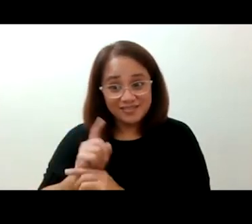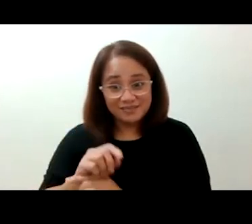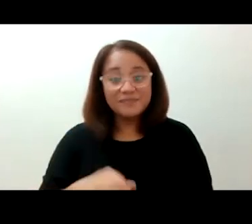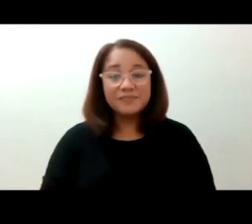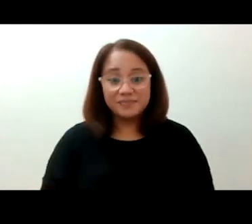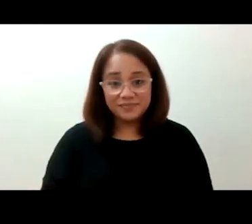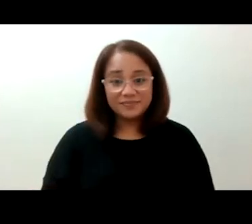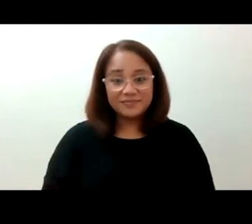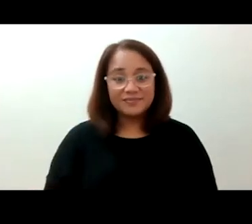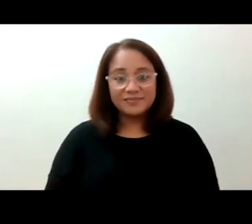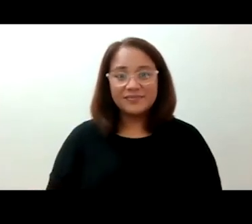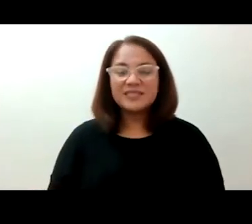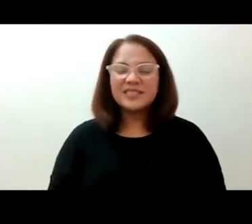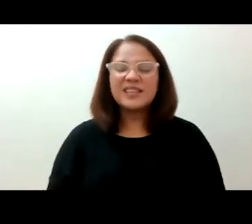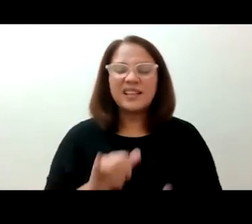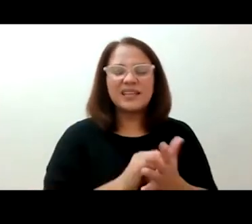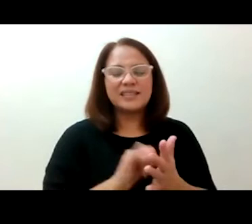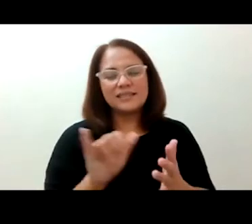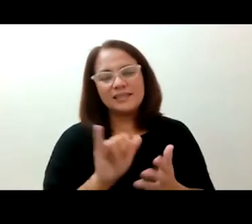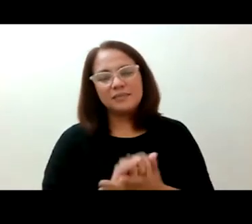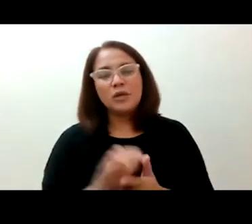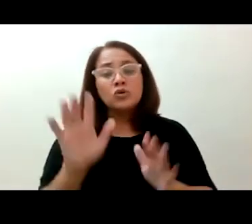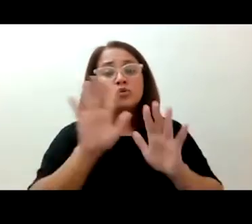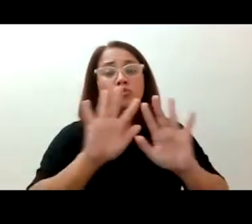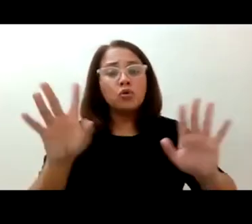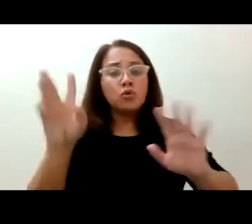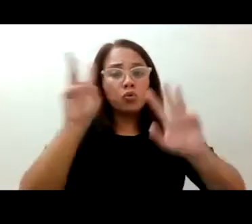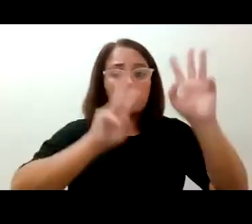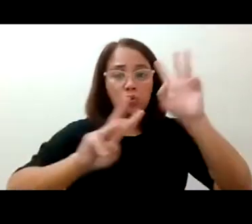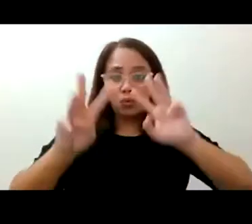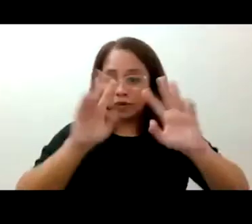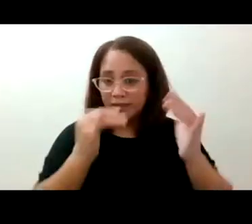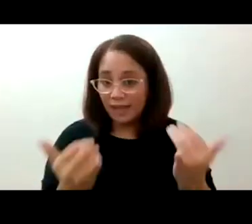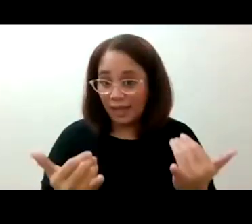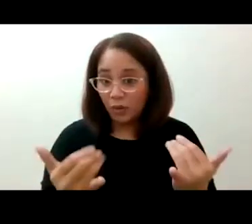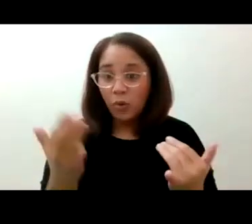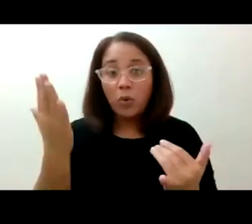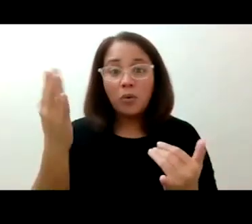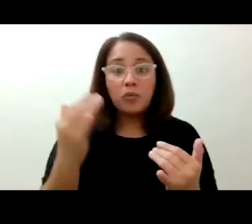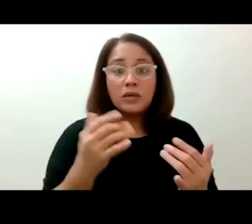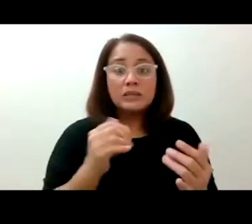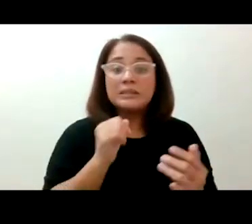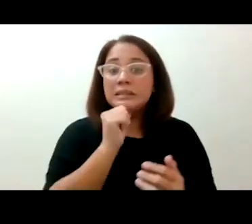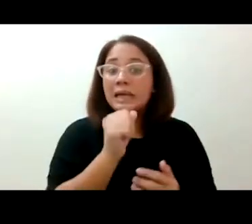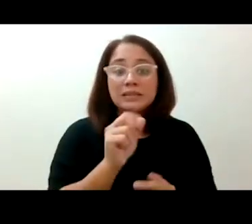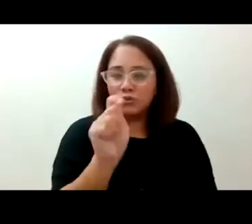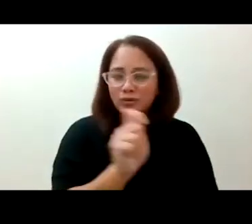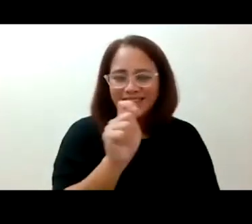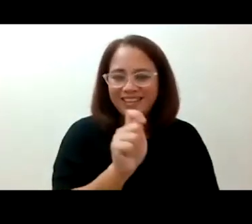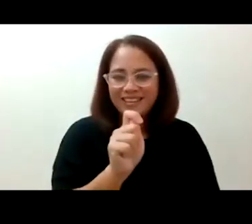Okay, so don't worry about that now because you won't have that on Tuesday.